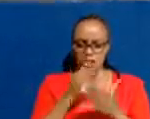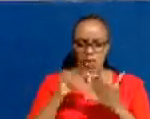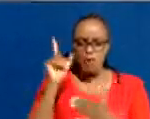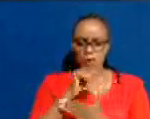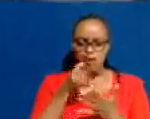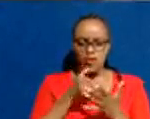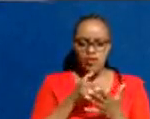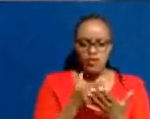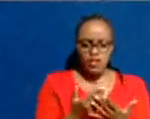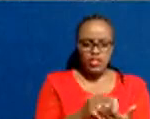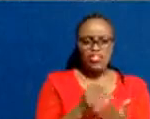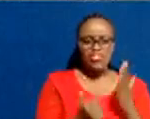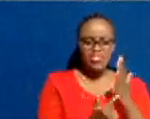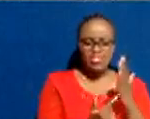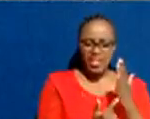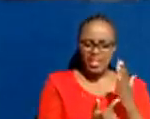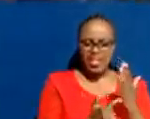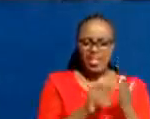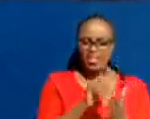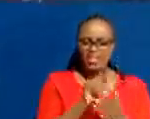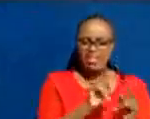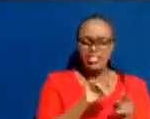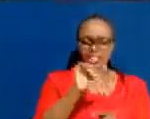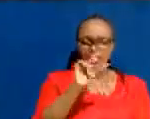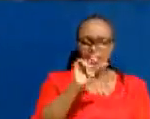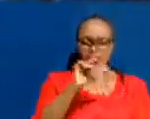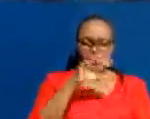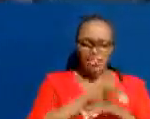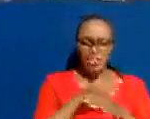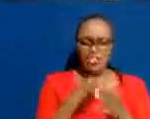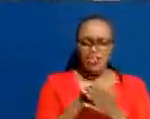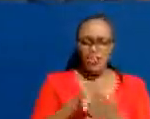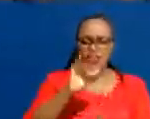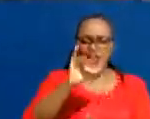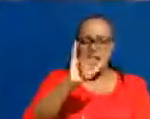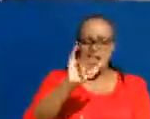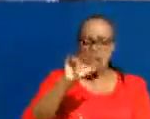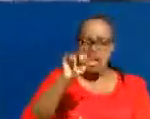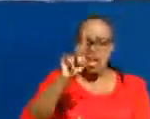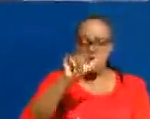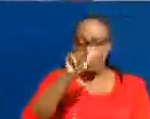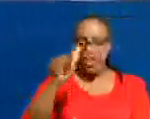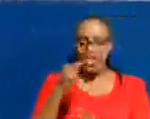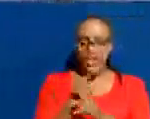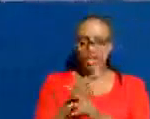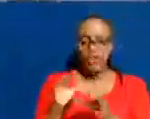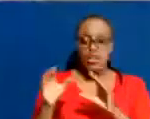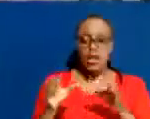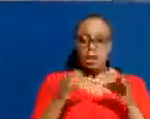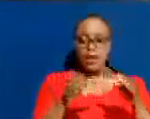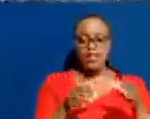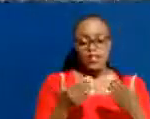approved include Series Tech Limited, Get Cash Capital Limited, Yando Africa Limited, among others. The regulator,